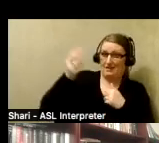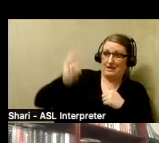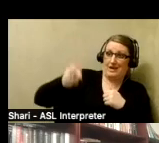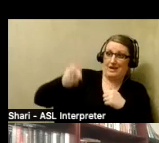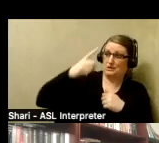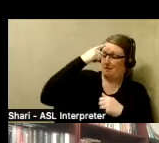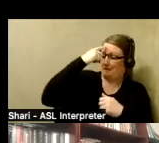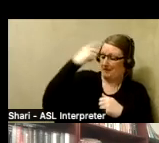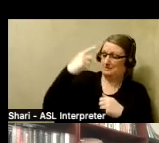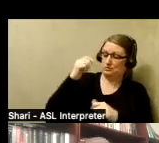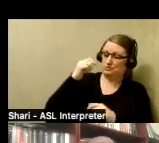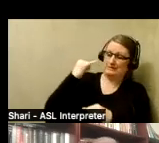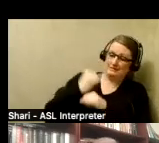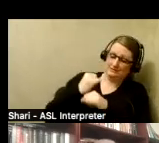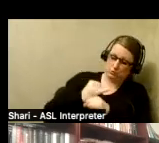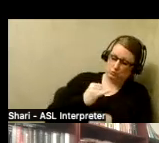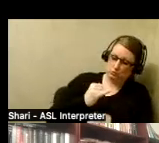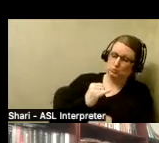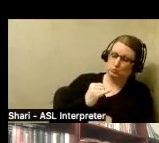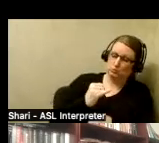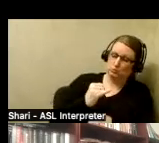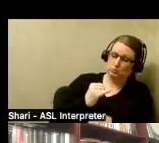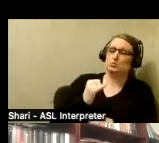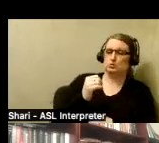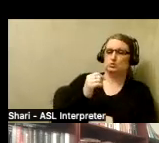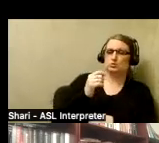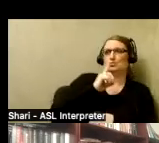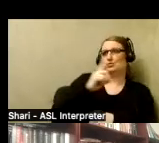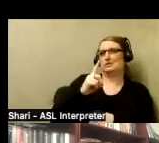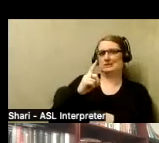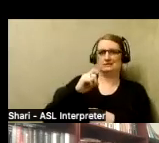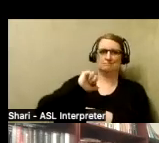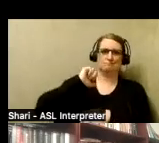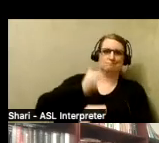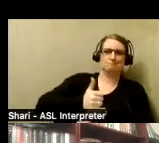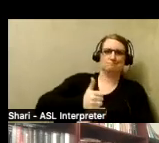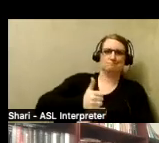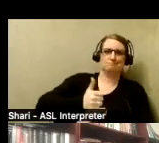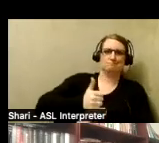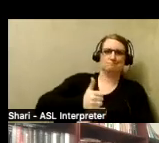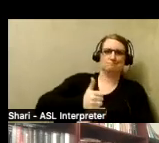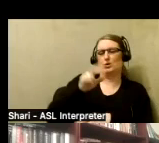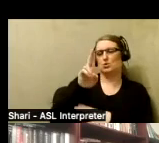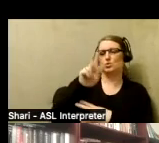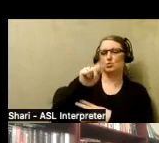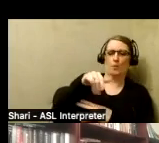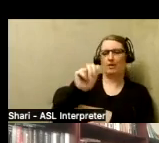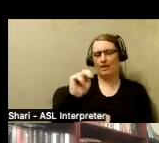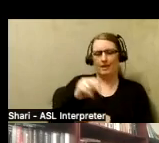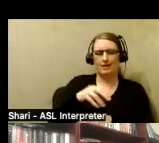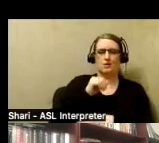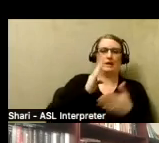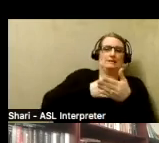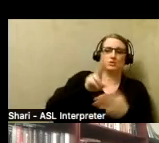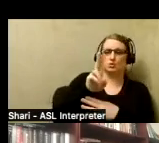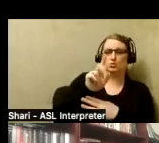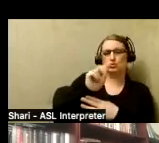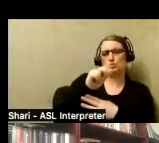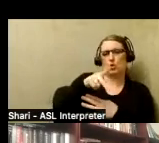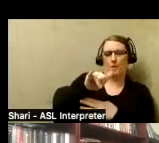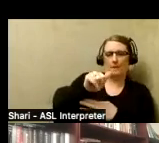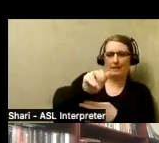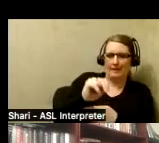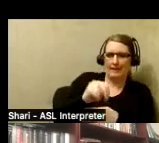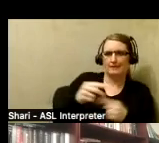mental institutions is arguably comprised of clashing utopian, or anti-utopian, or emancipatory, and let's